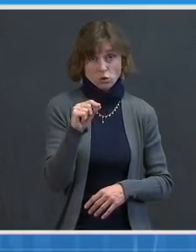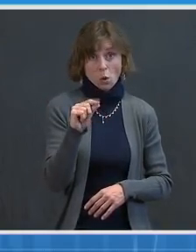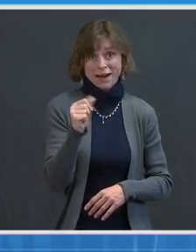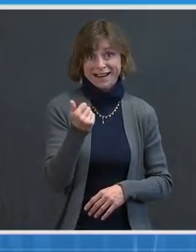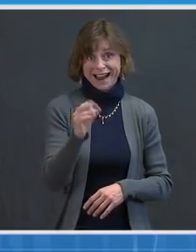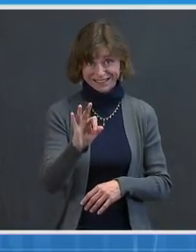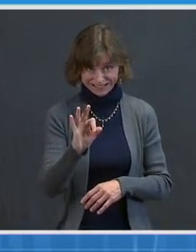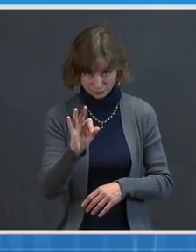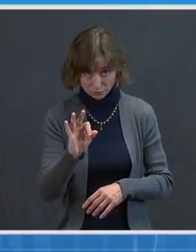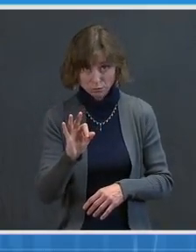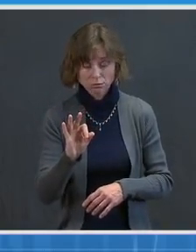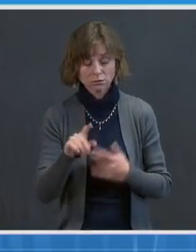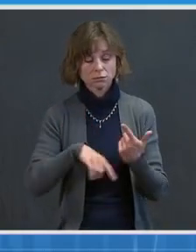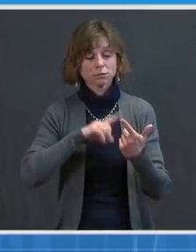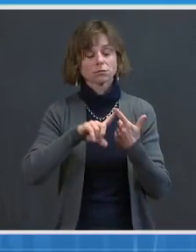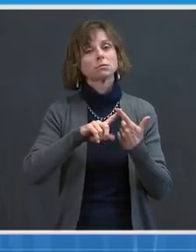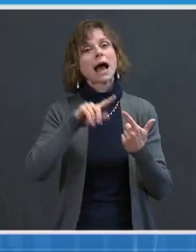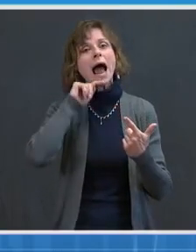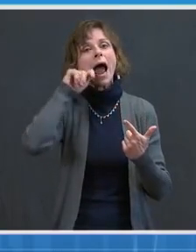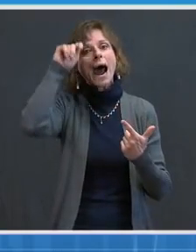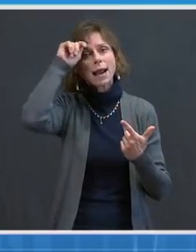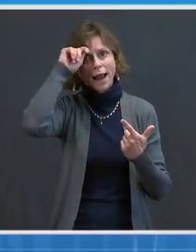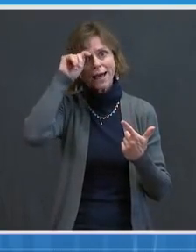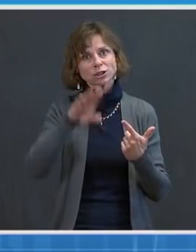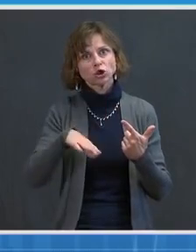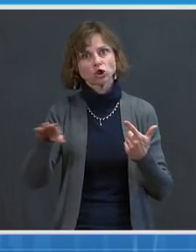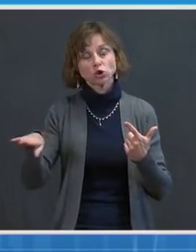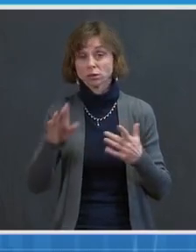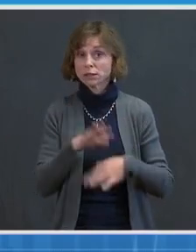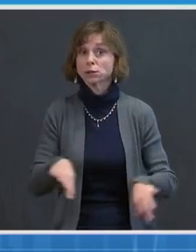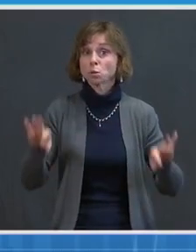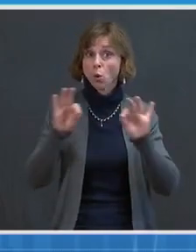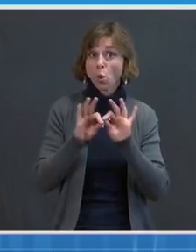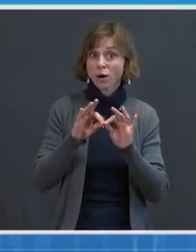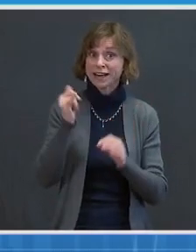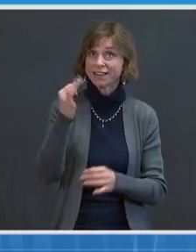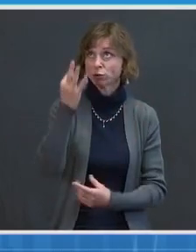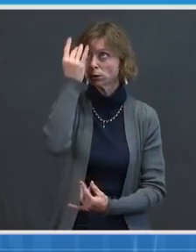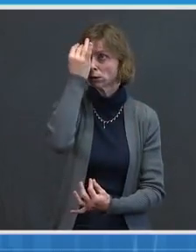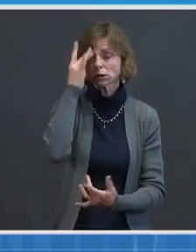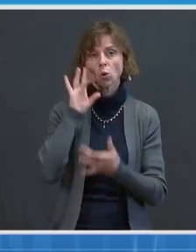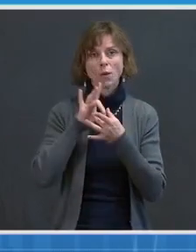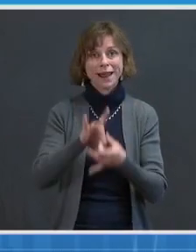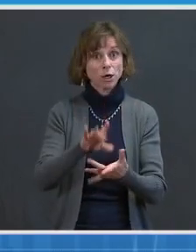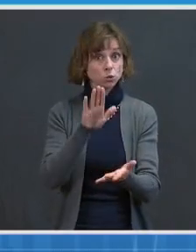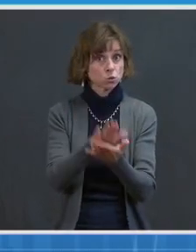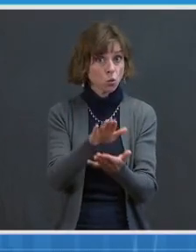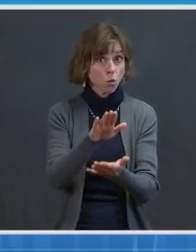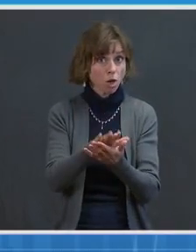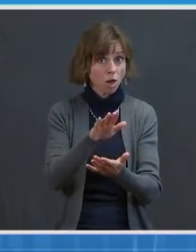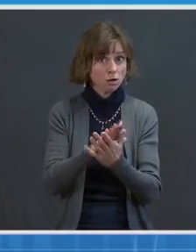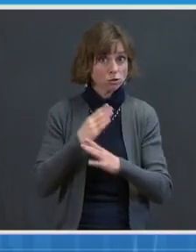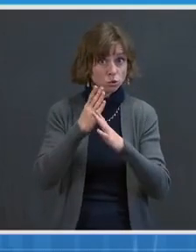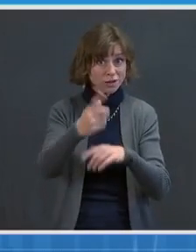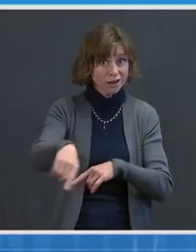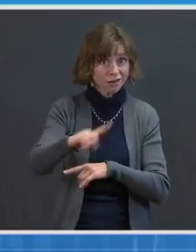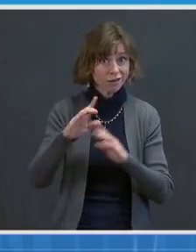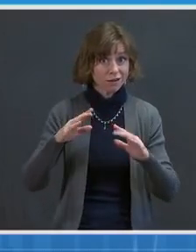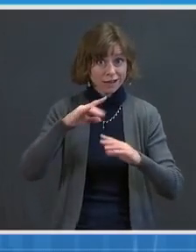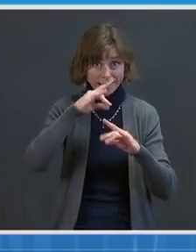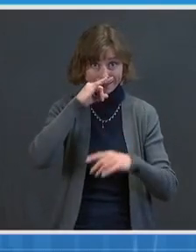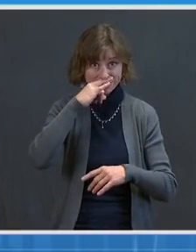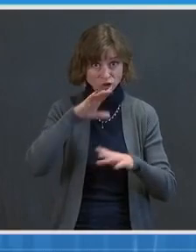there are adolescents and children, a very important topic when we think in terms of schools and the protection of children. There are